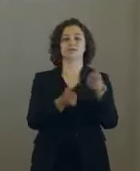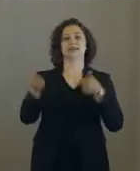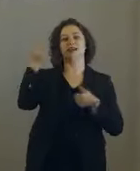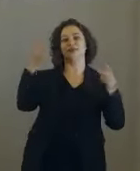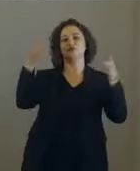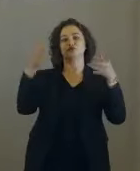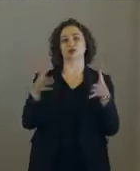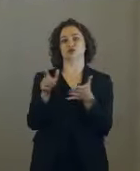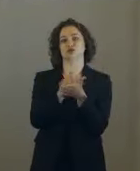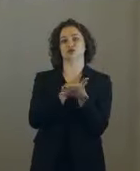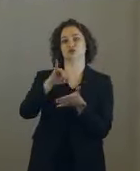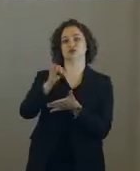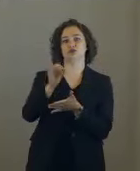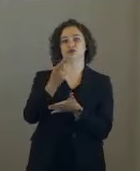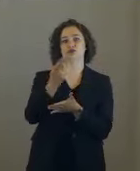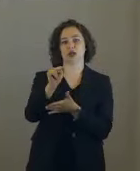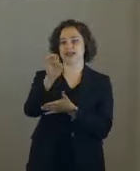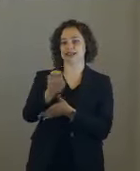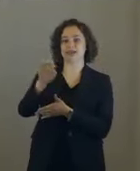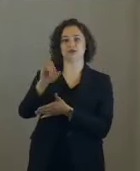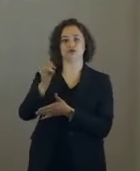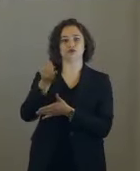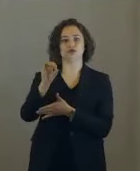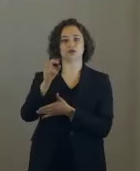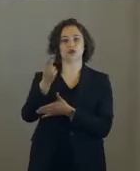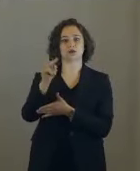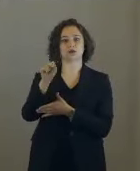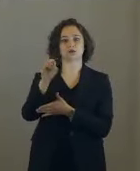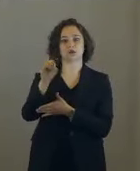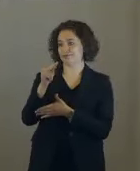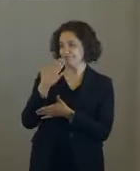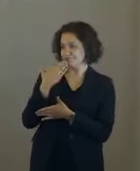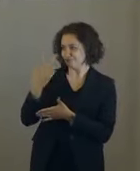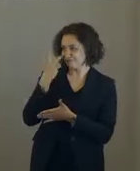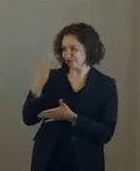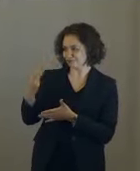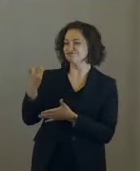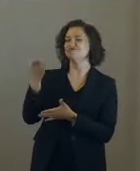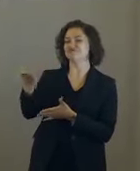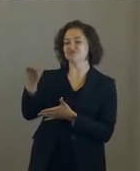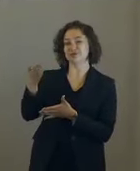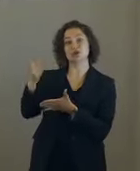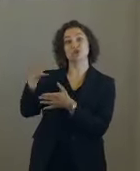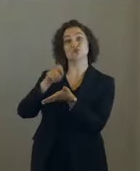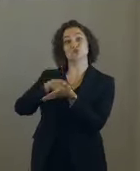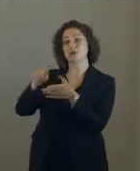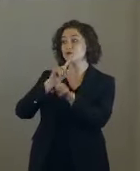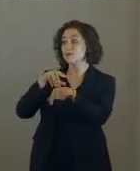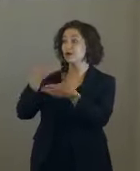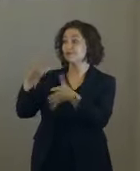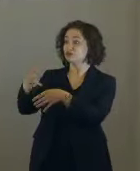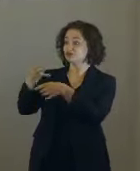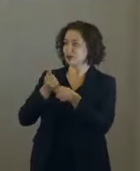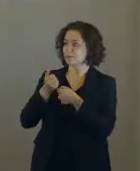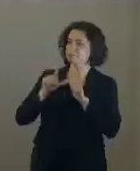Director, Attorney John E. Johnson, Jr. Director Johnson, good to see you, my friend. We have received your written report, but I will give you the floor and take it